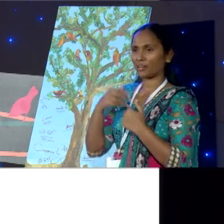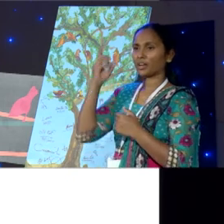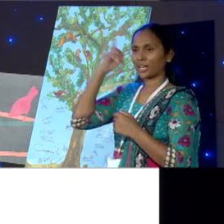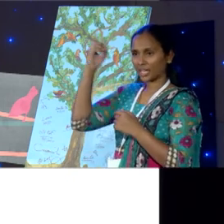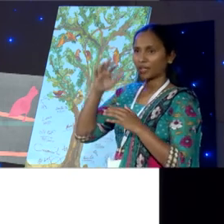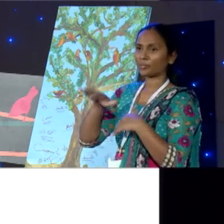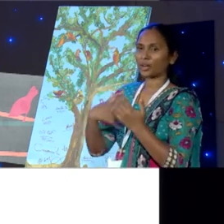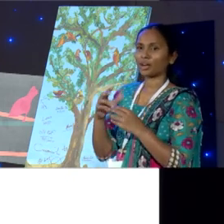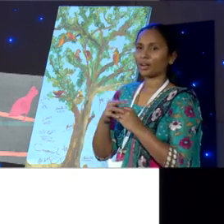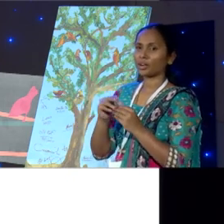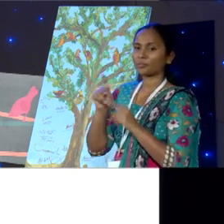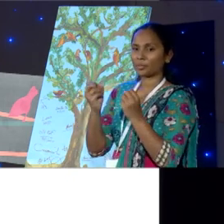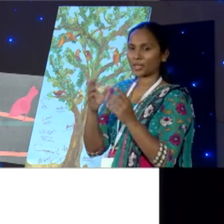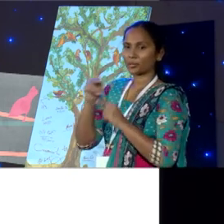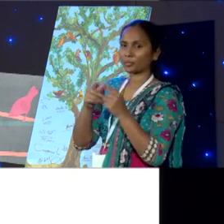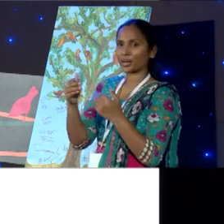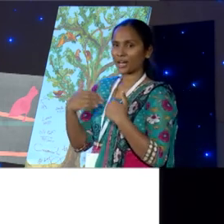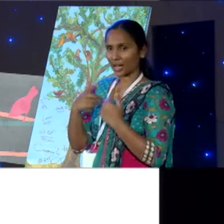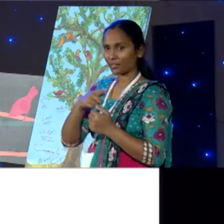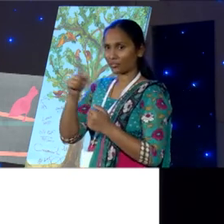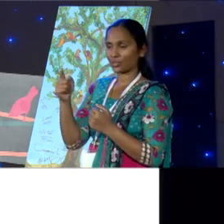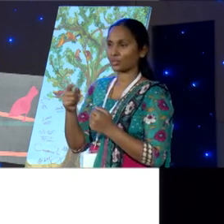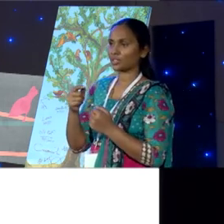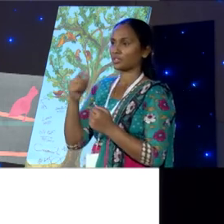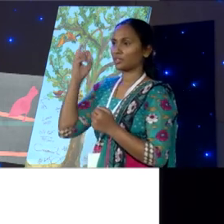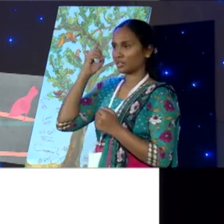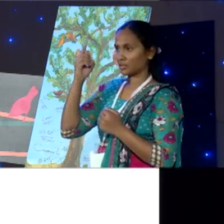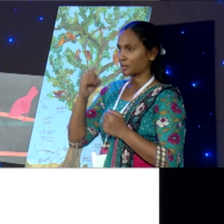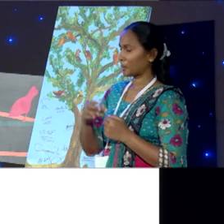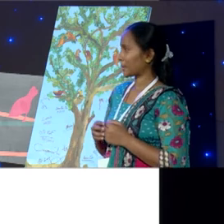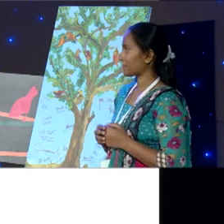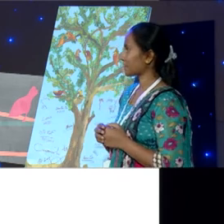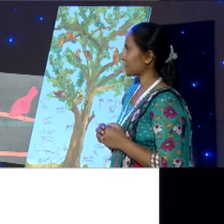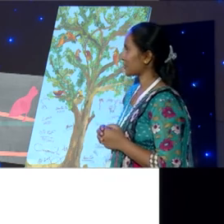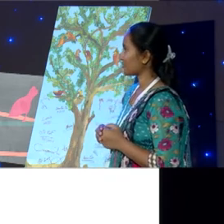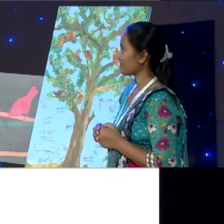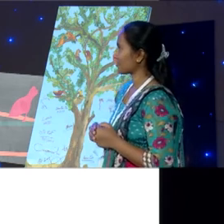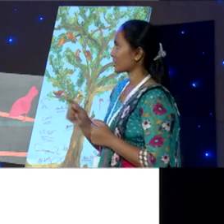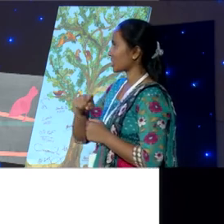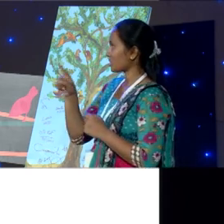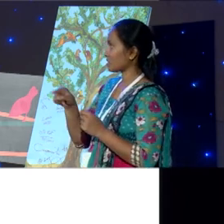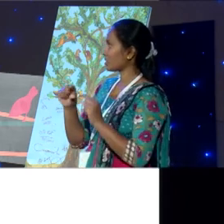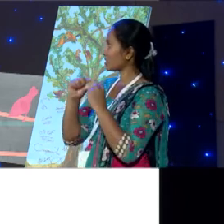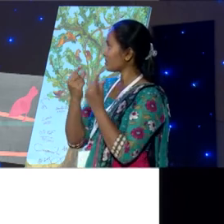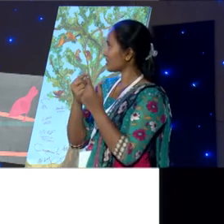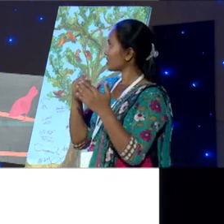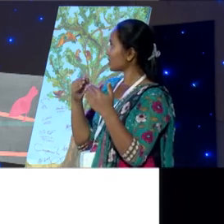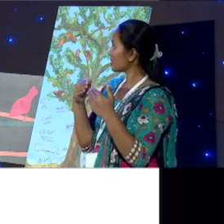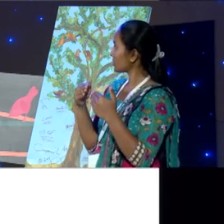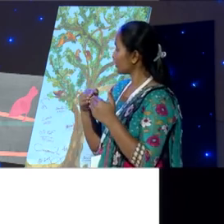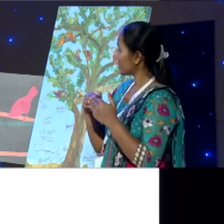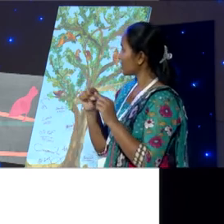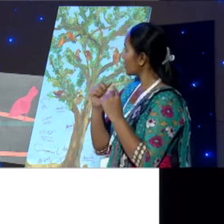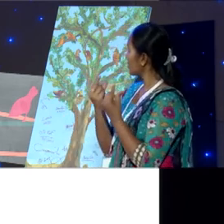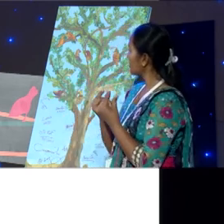a lot of accidents that have led you to ideas that you want to do something about it. We are going to be okay. We should just do it, is what